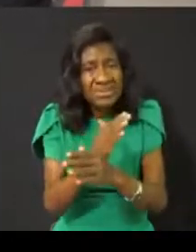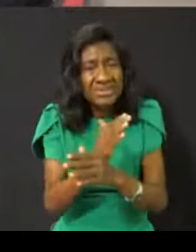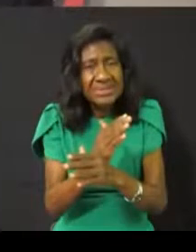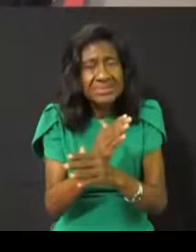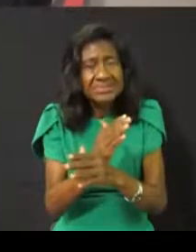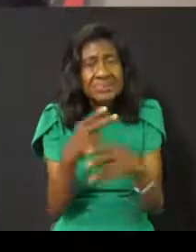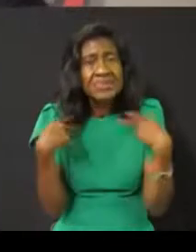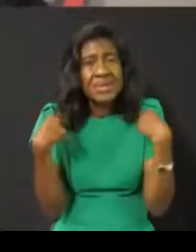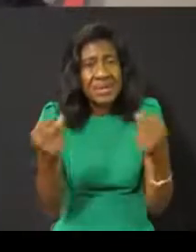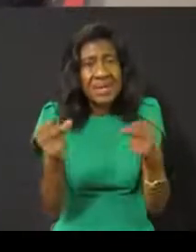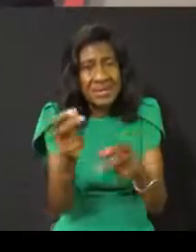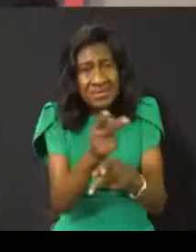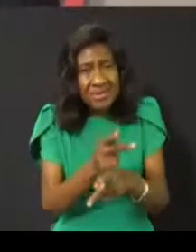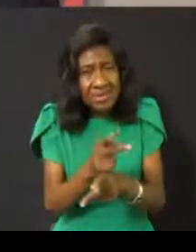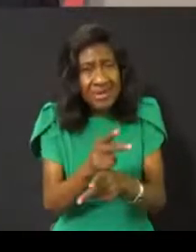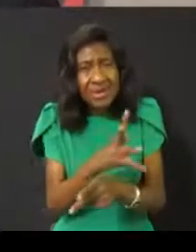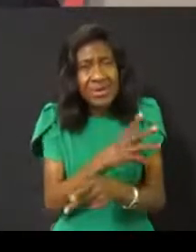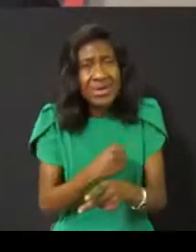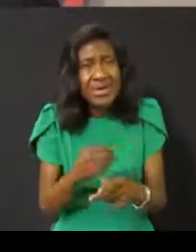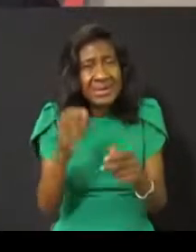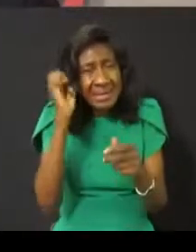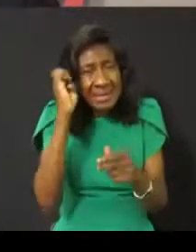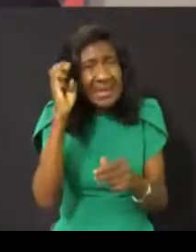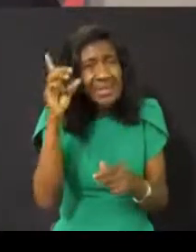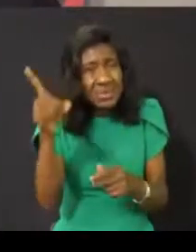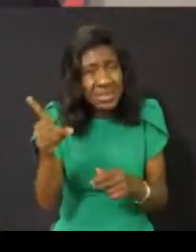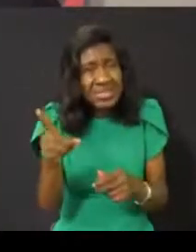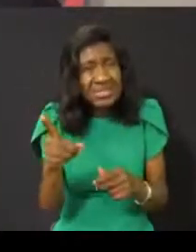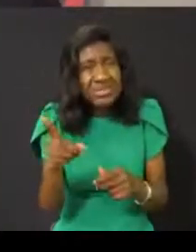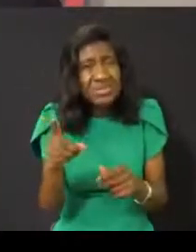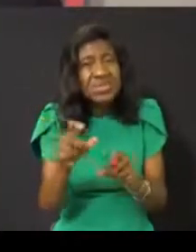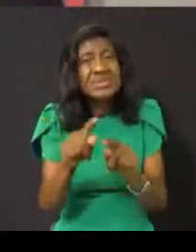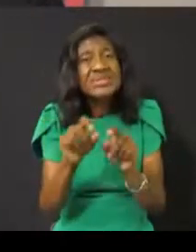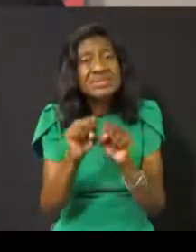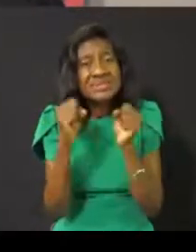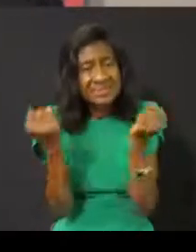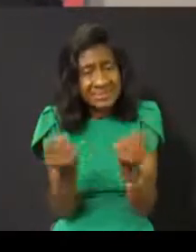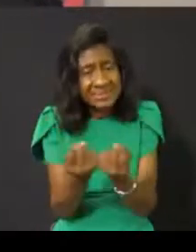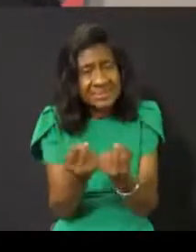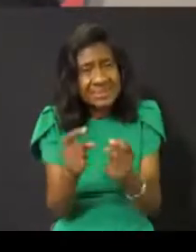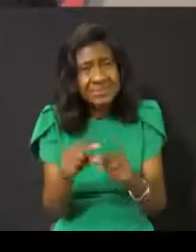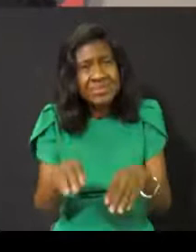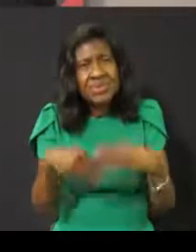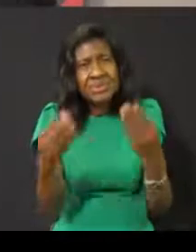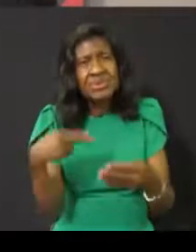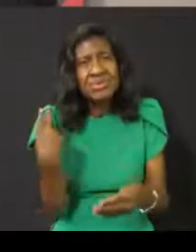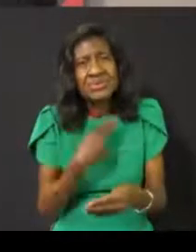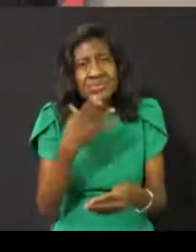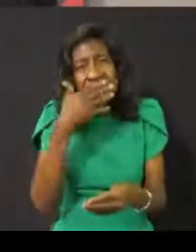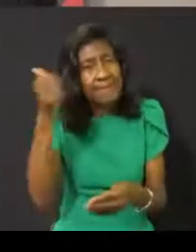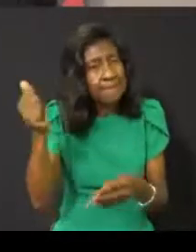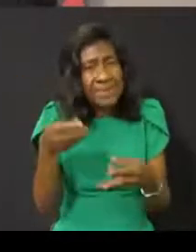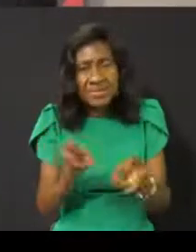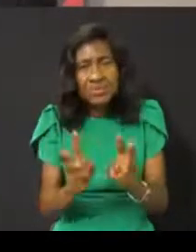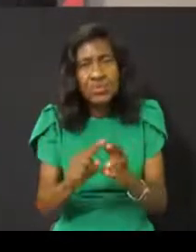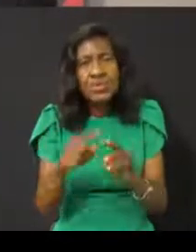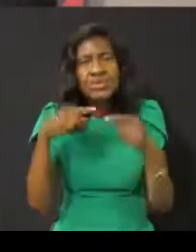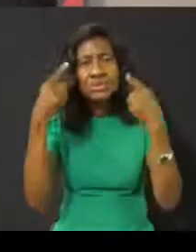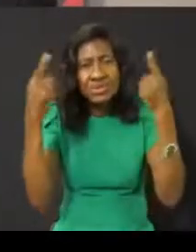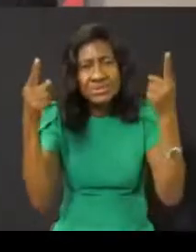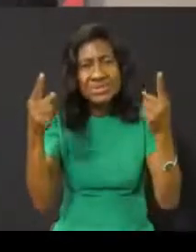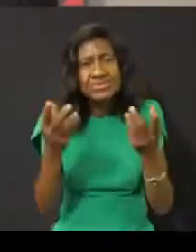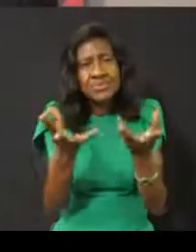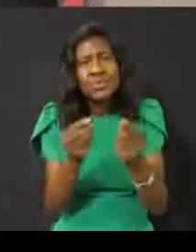systems and gives us the best possible chance of success. I want to thank you very much for you taking the